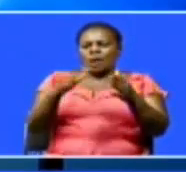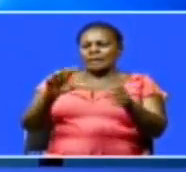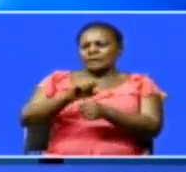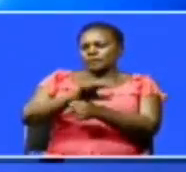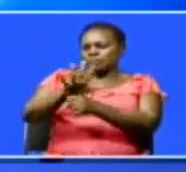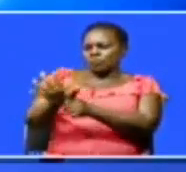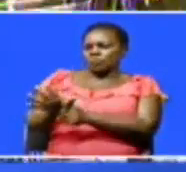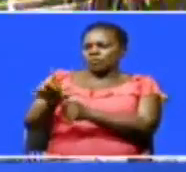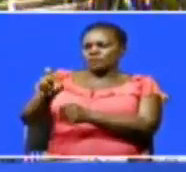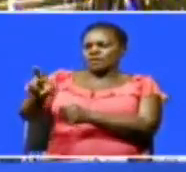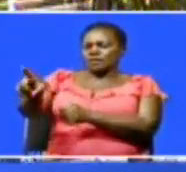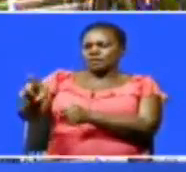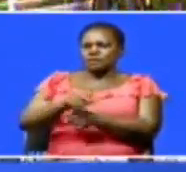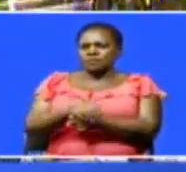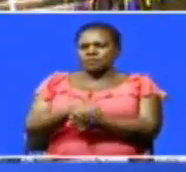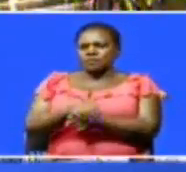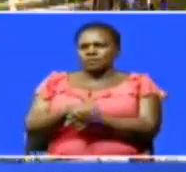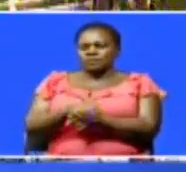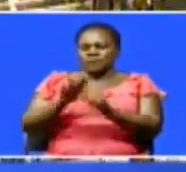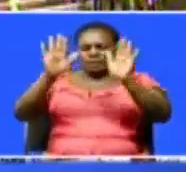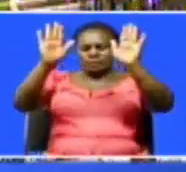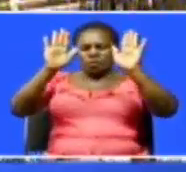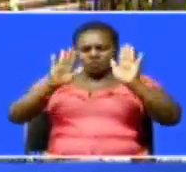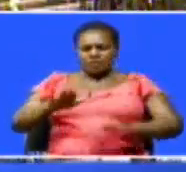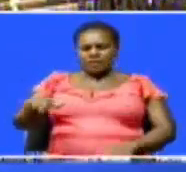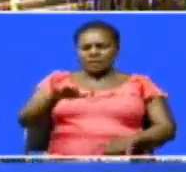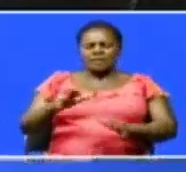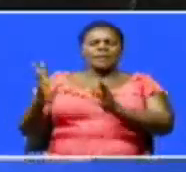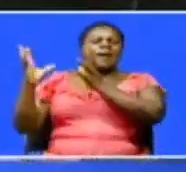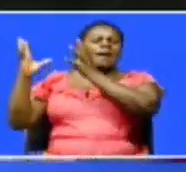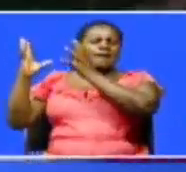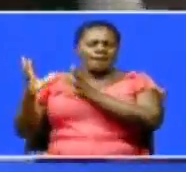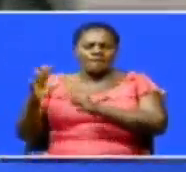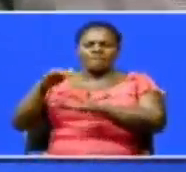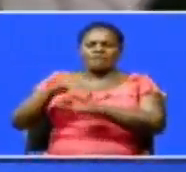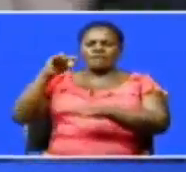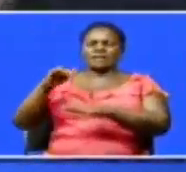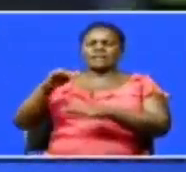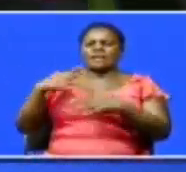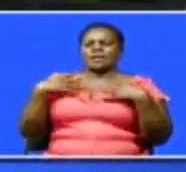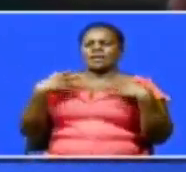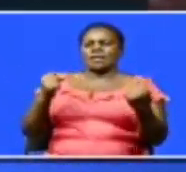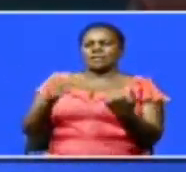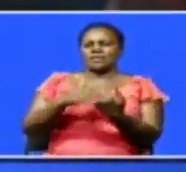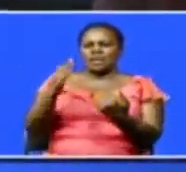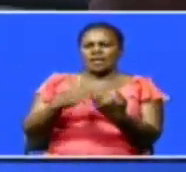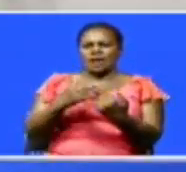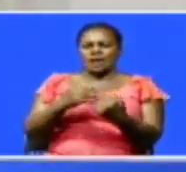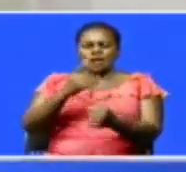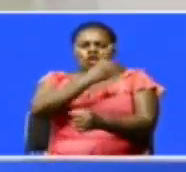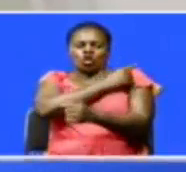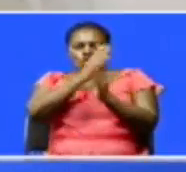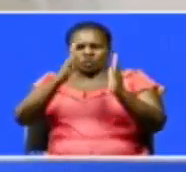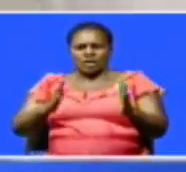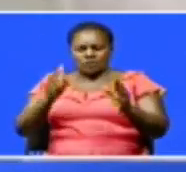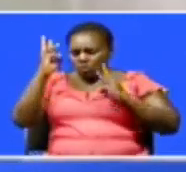reports. One key area that continues to bear the brunt of the pandemic is healthcare. Medical practitioners are